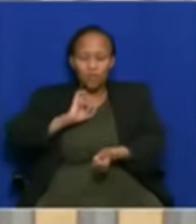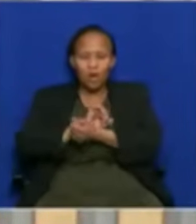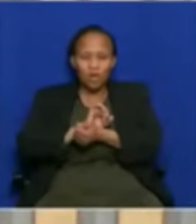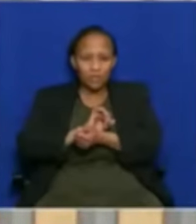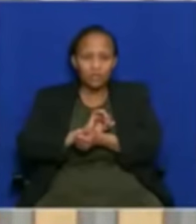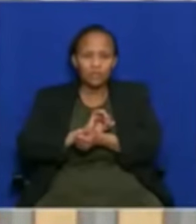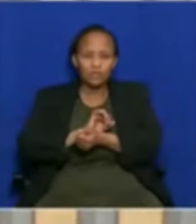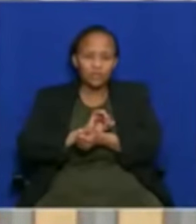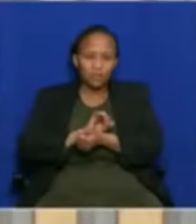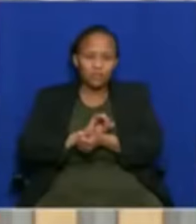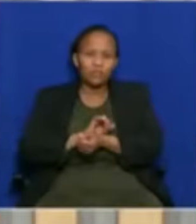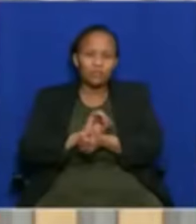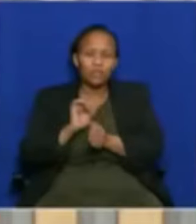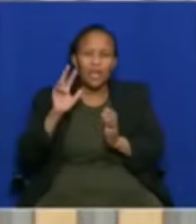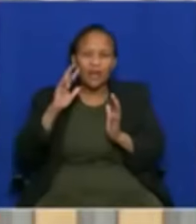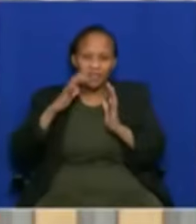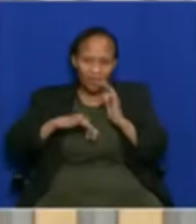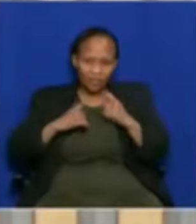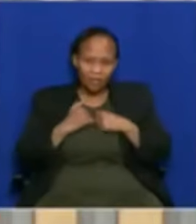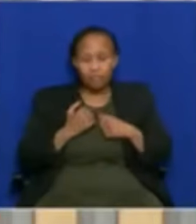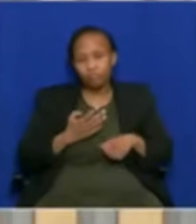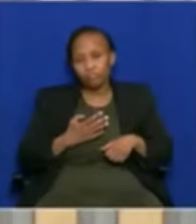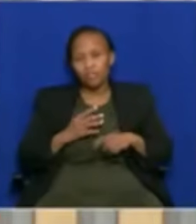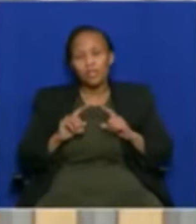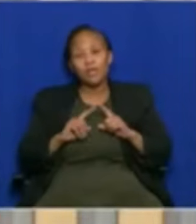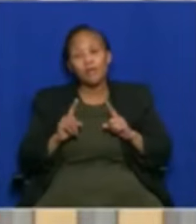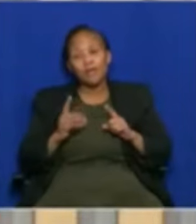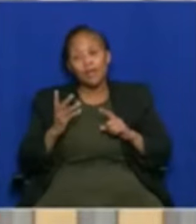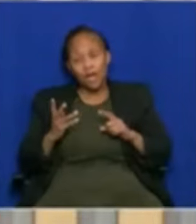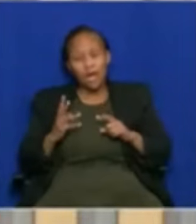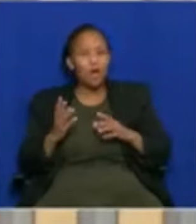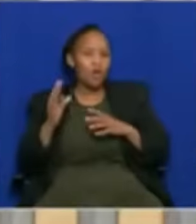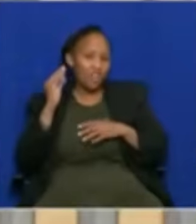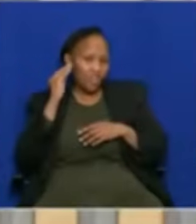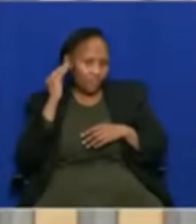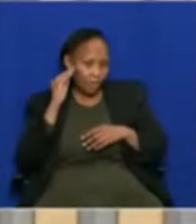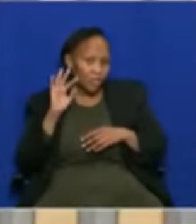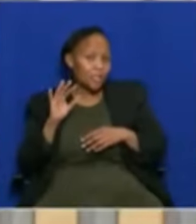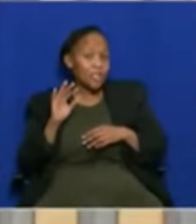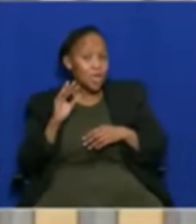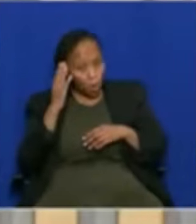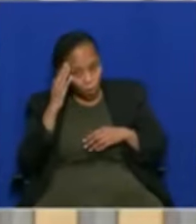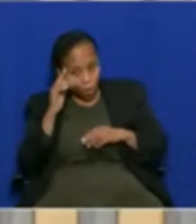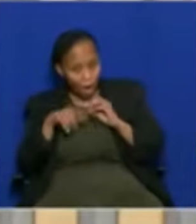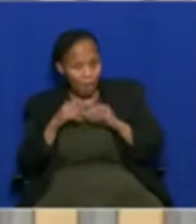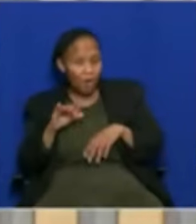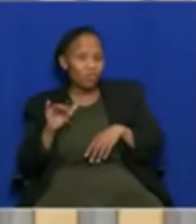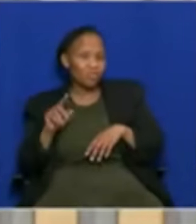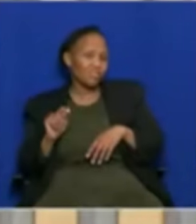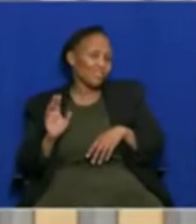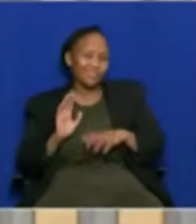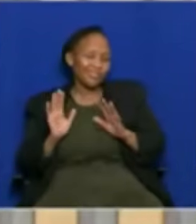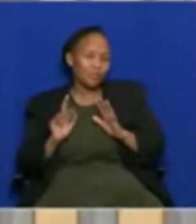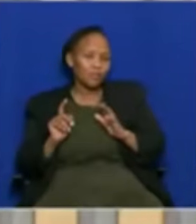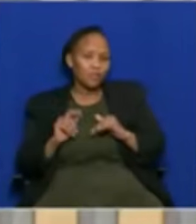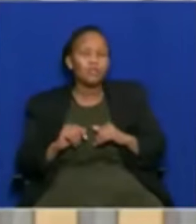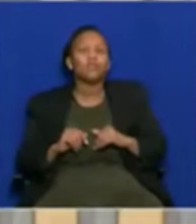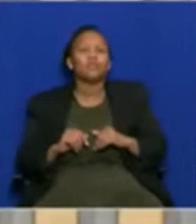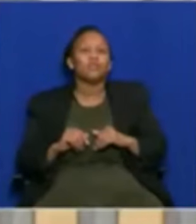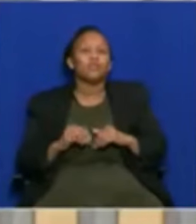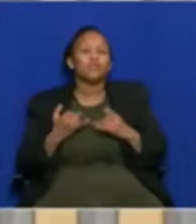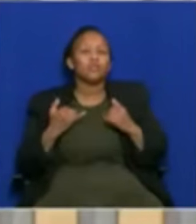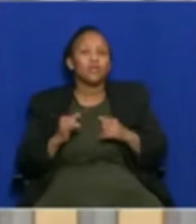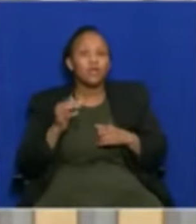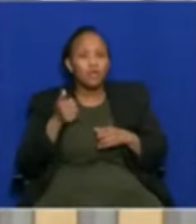But he did not have insight into it. I think Major General Khan was the only general at that time at Crime